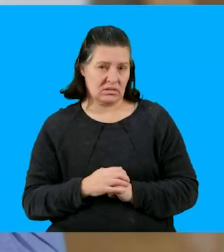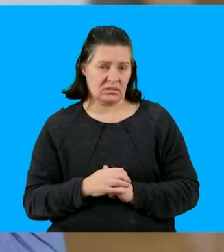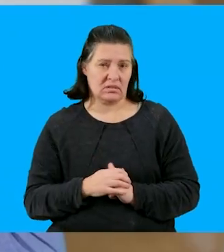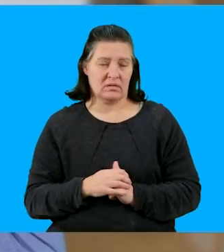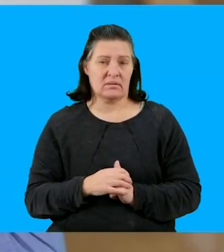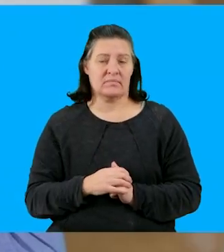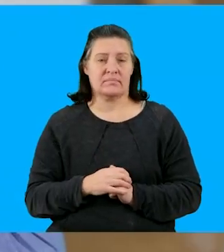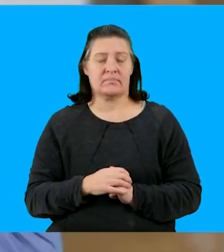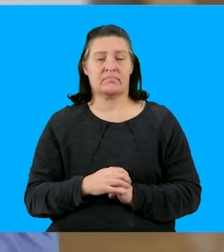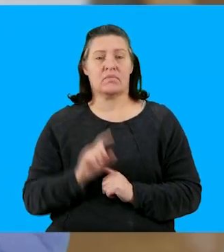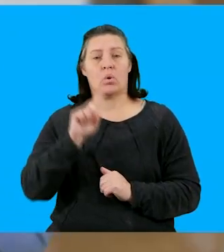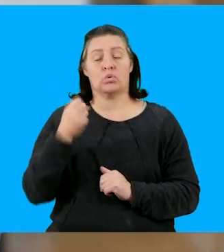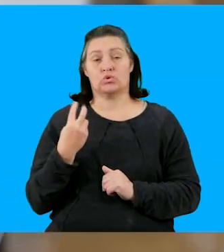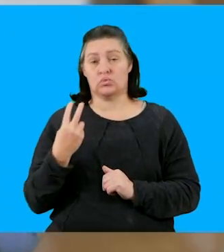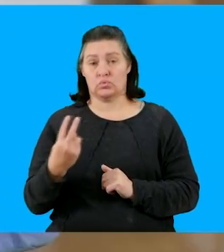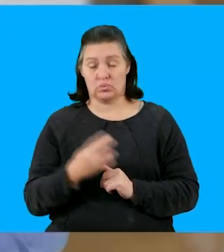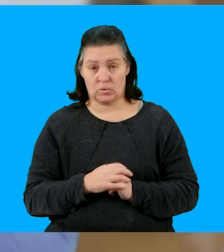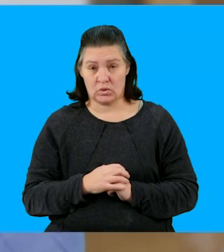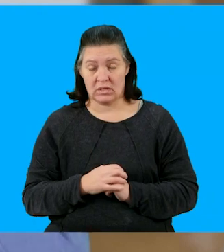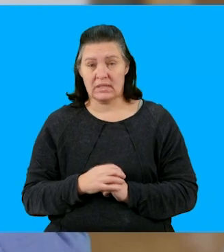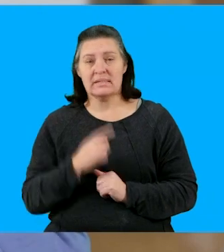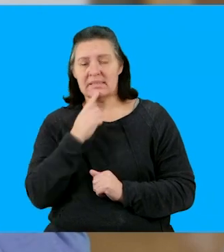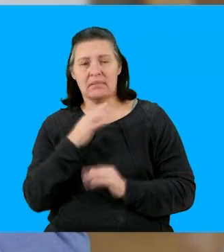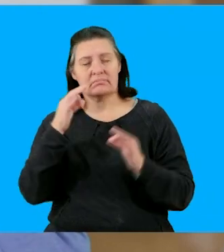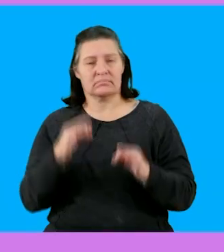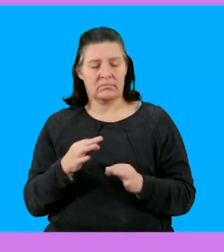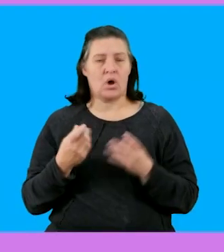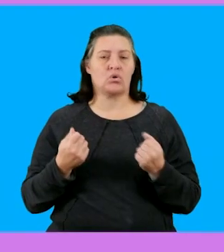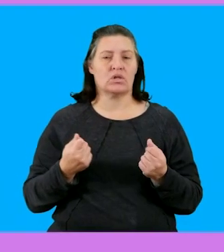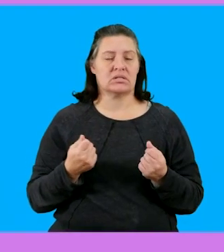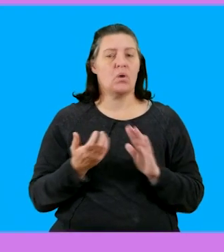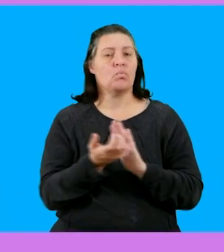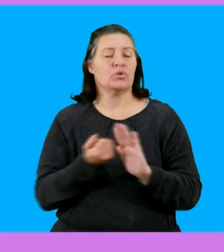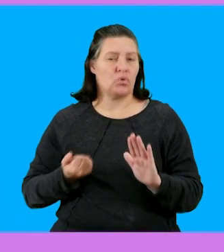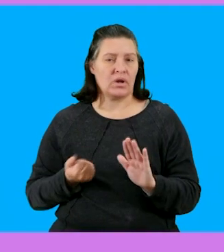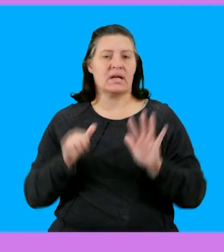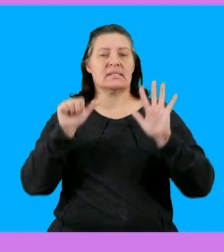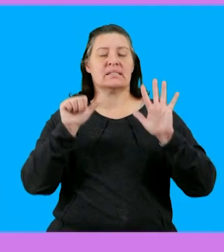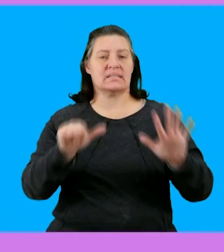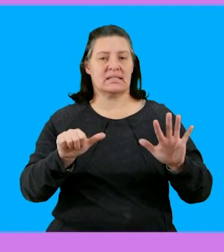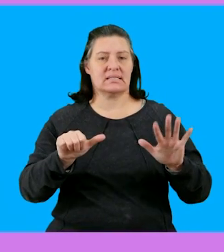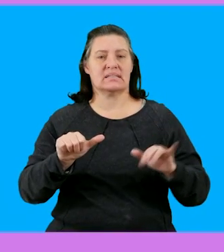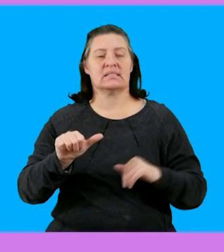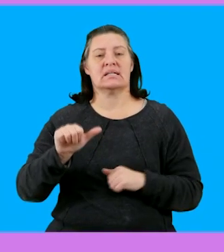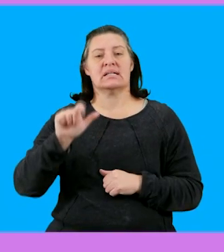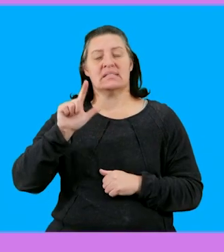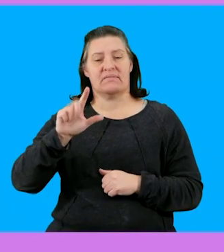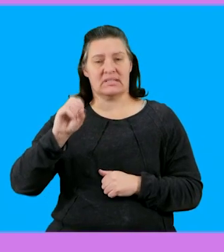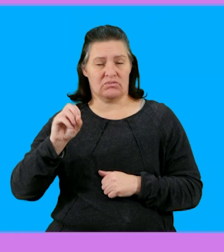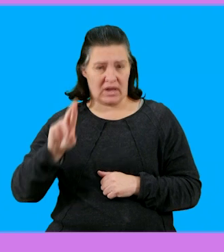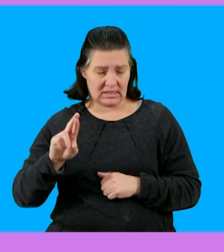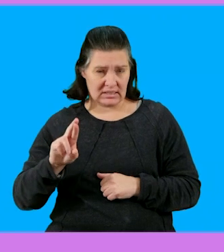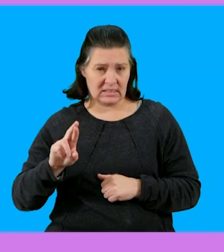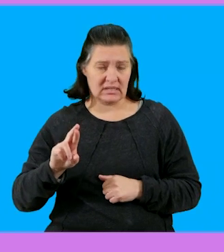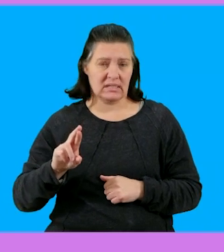question. Question number 2, it says determine the cost of withdrawing 670